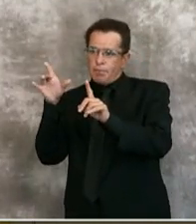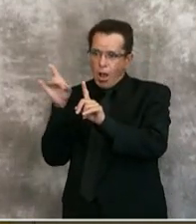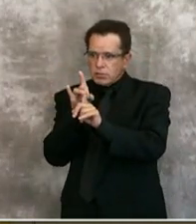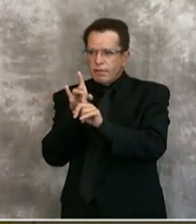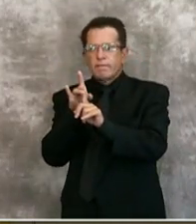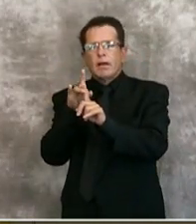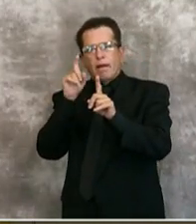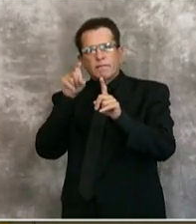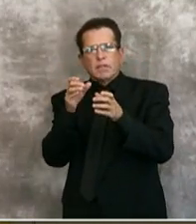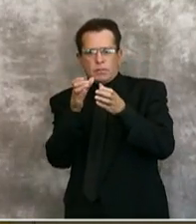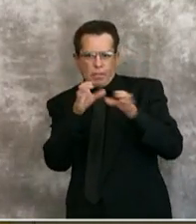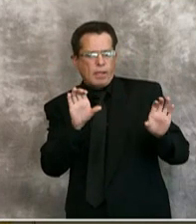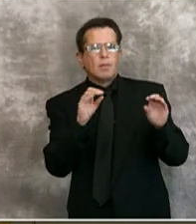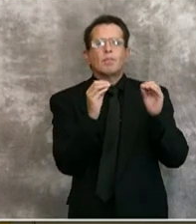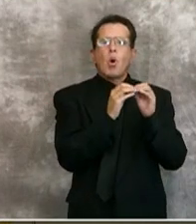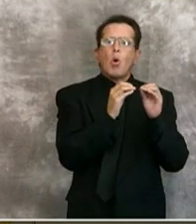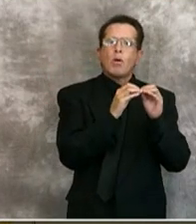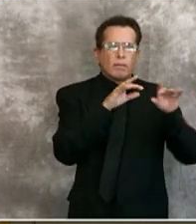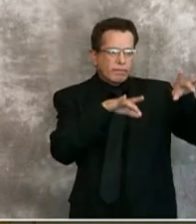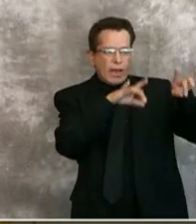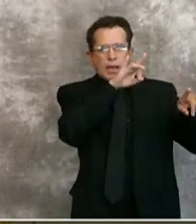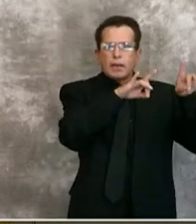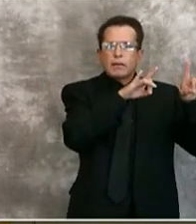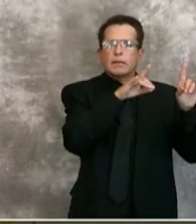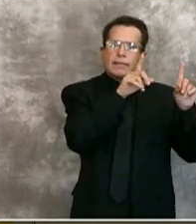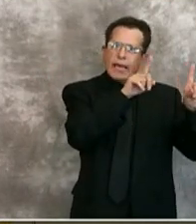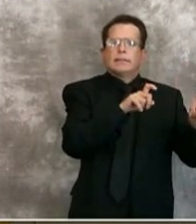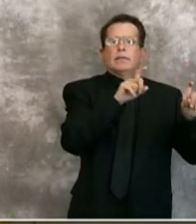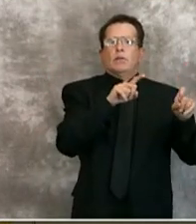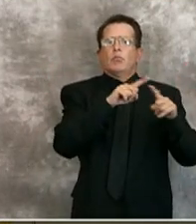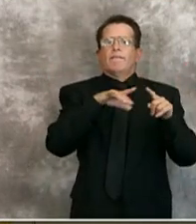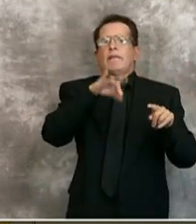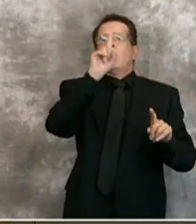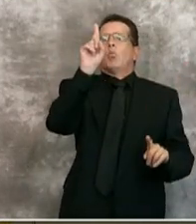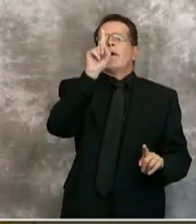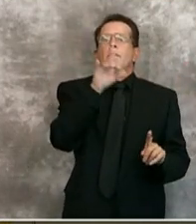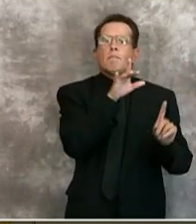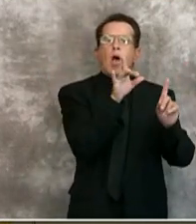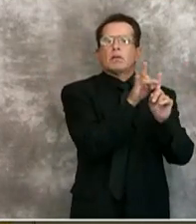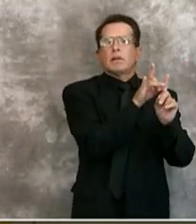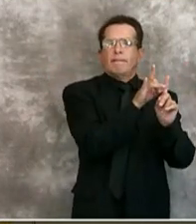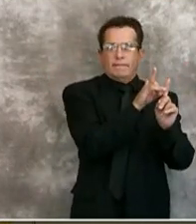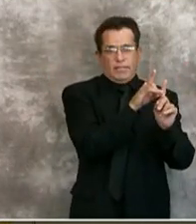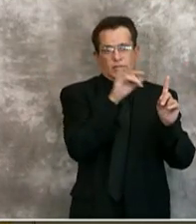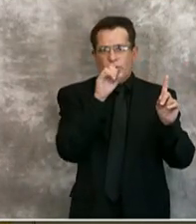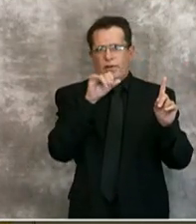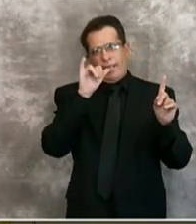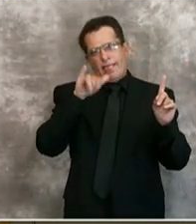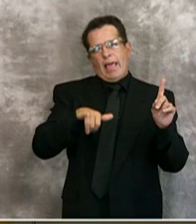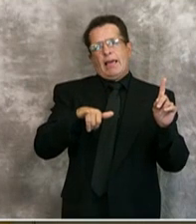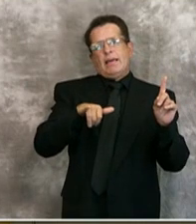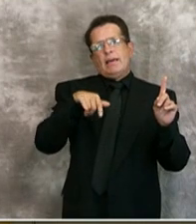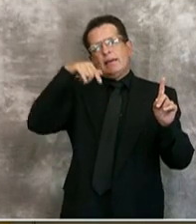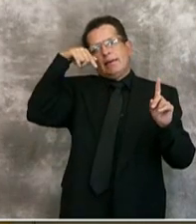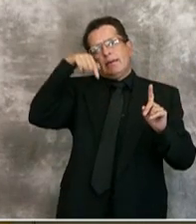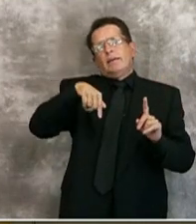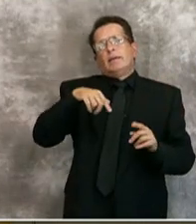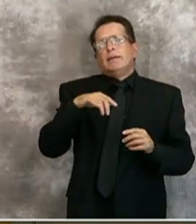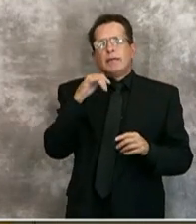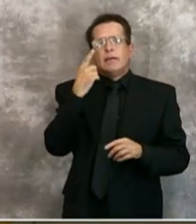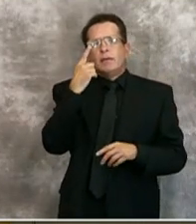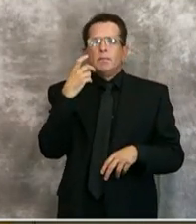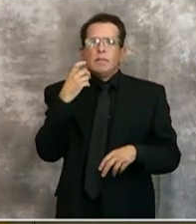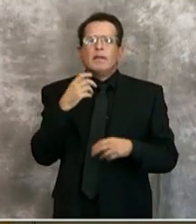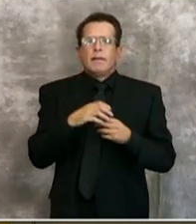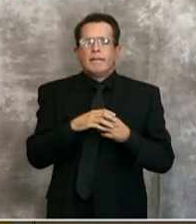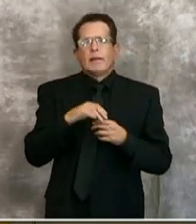do more testing to find that positive case. And that question is actually something that